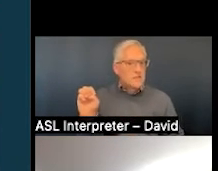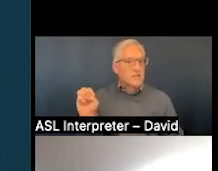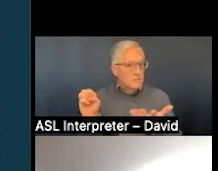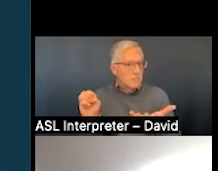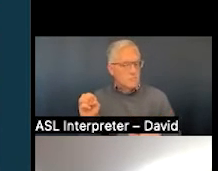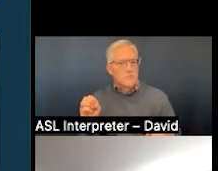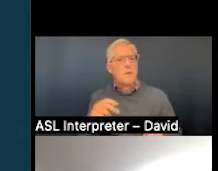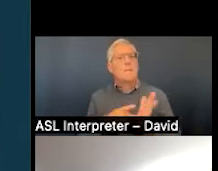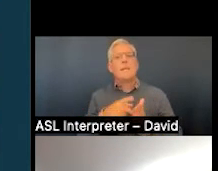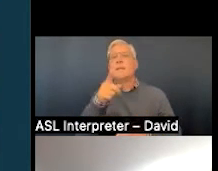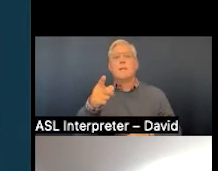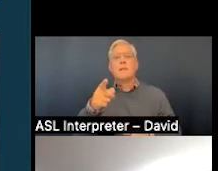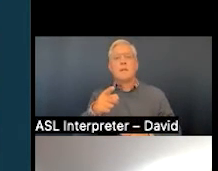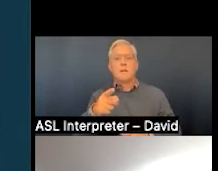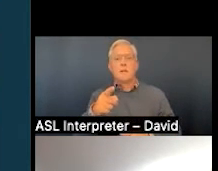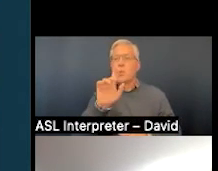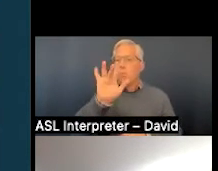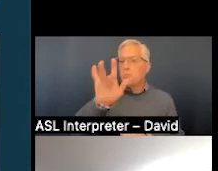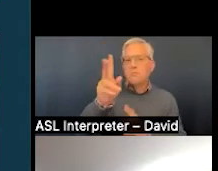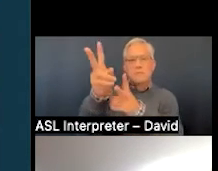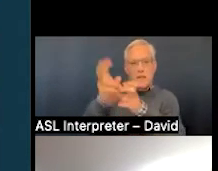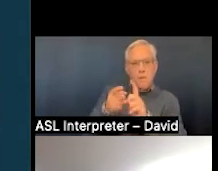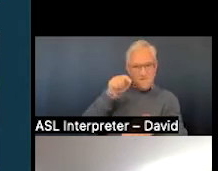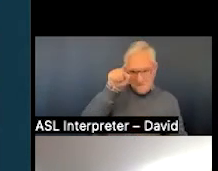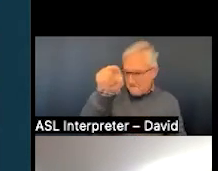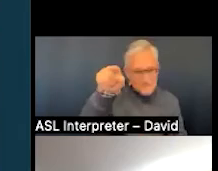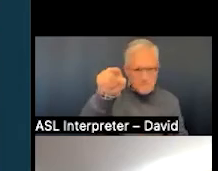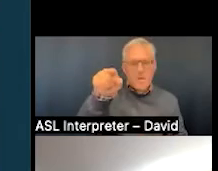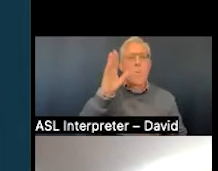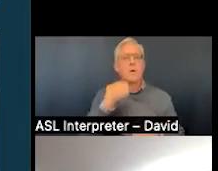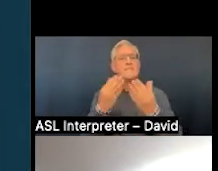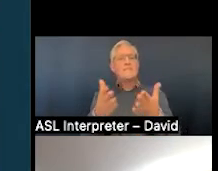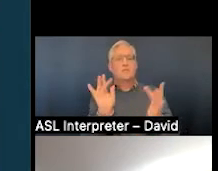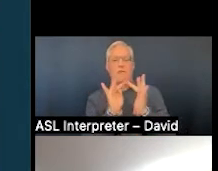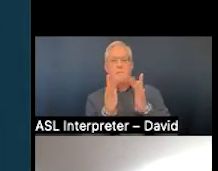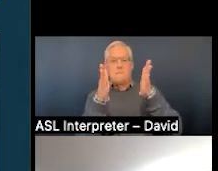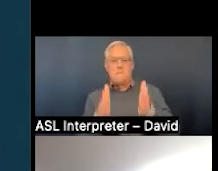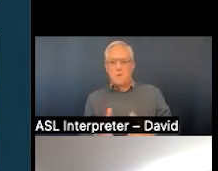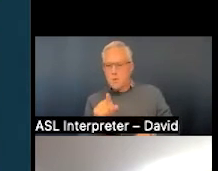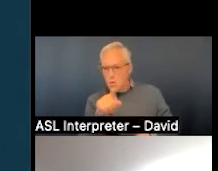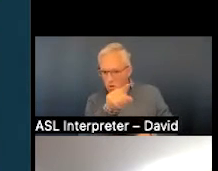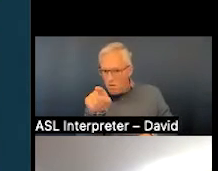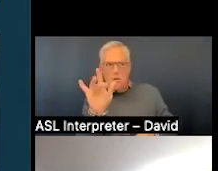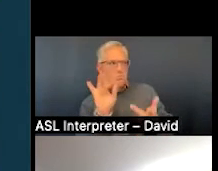you in touch with whoever you can contact to make use of them. And after that, the conversation can continue.